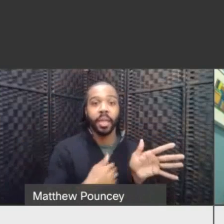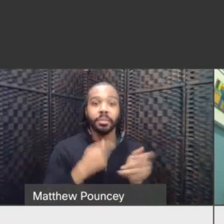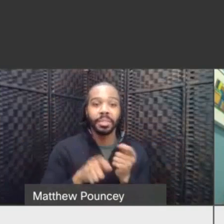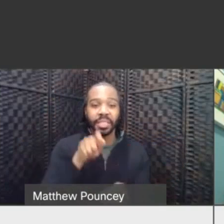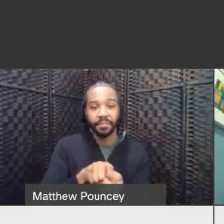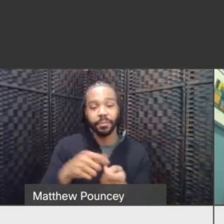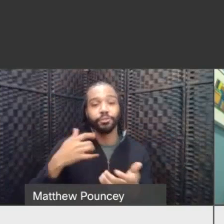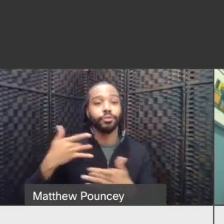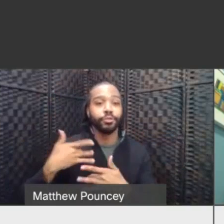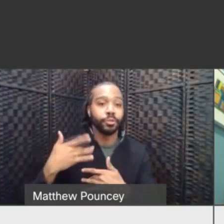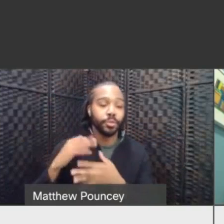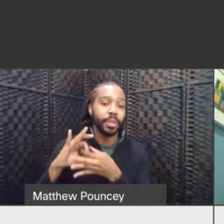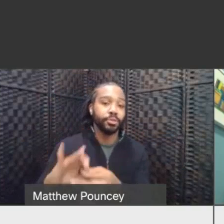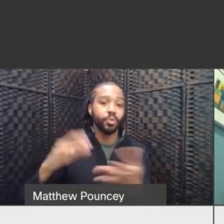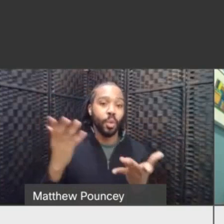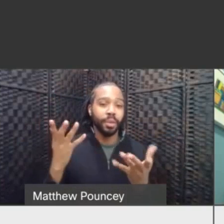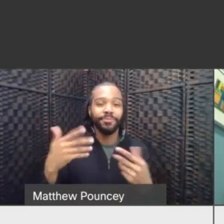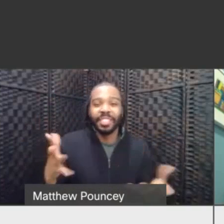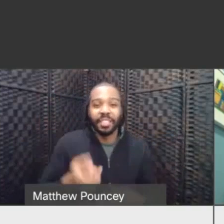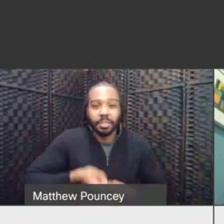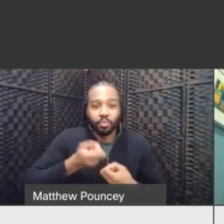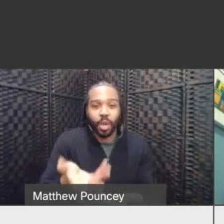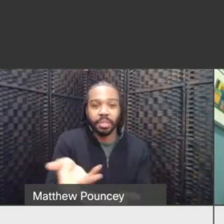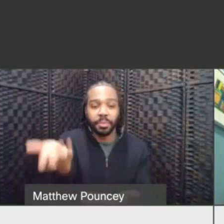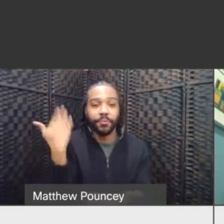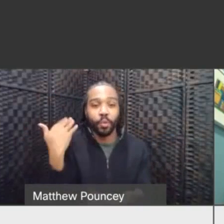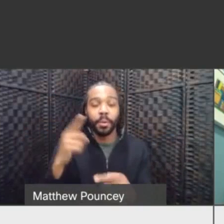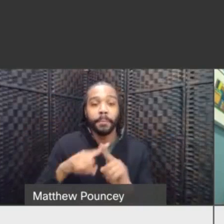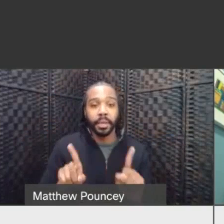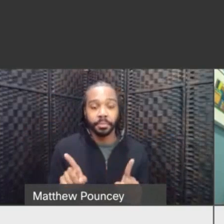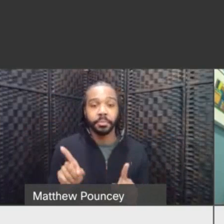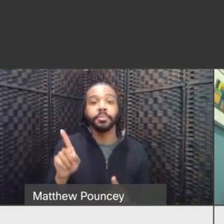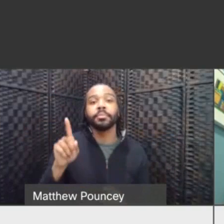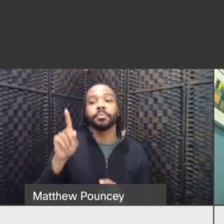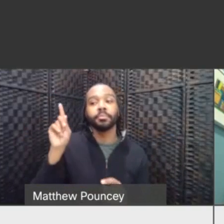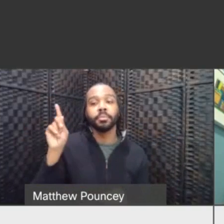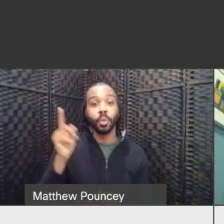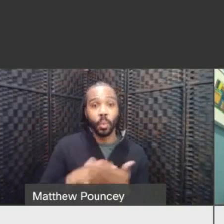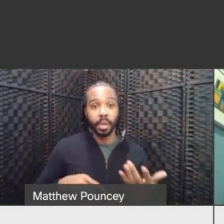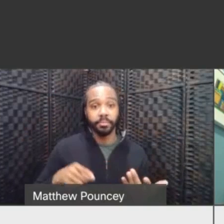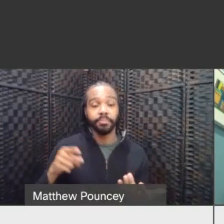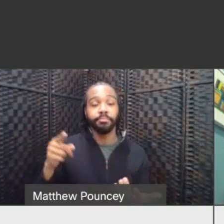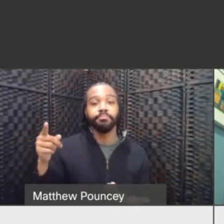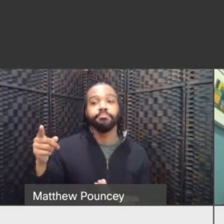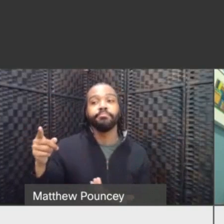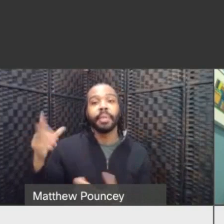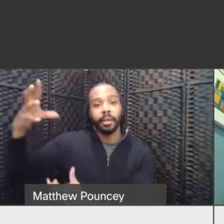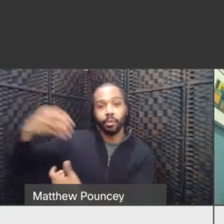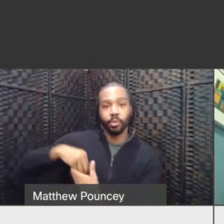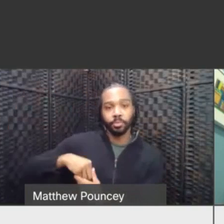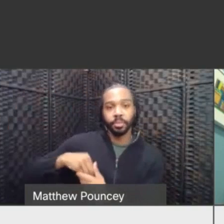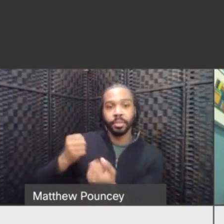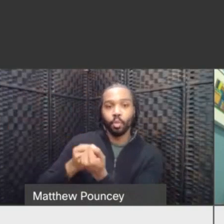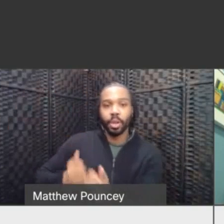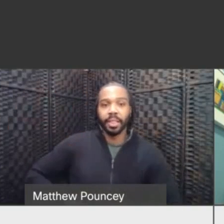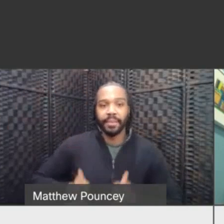have had, as they've expressed before, is the inclusion of supported living in the requirement to quarantine for